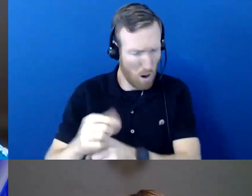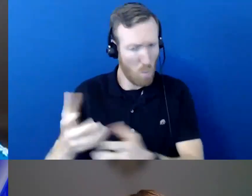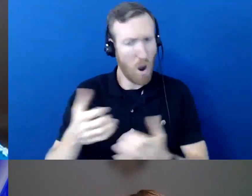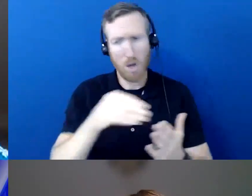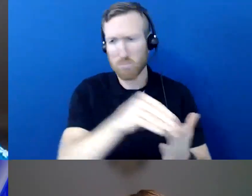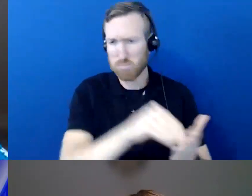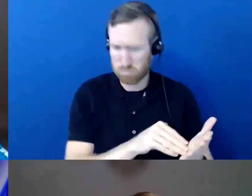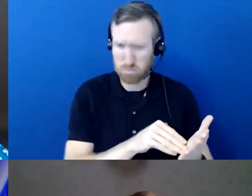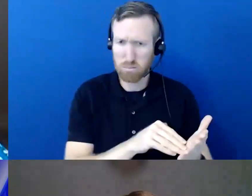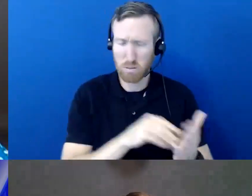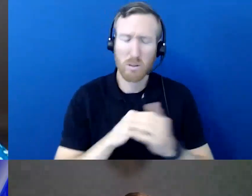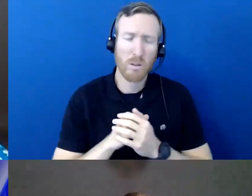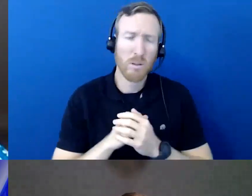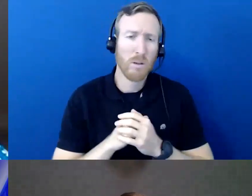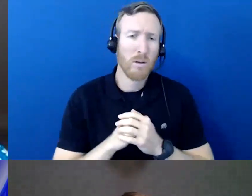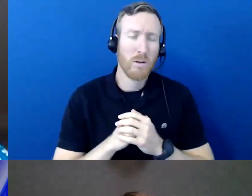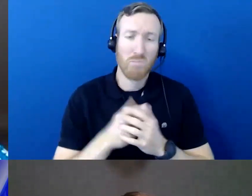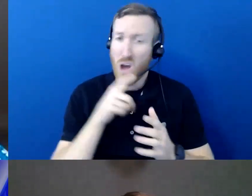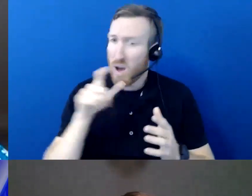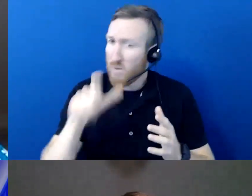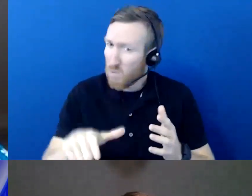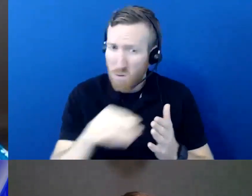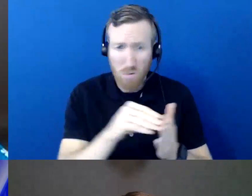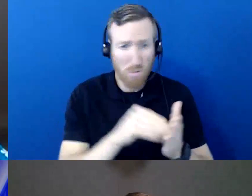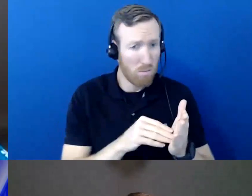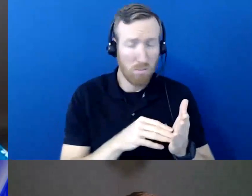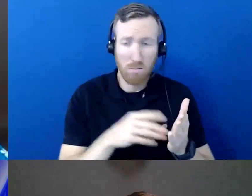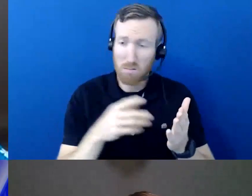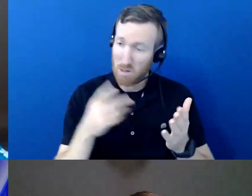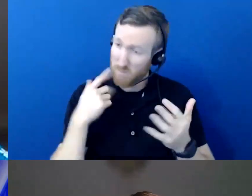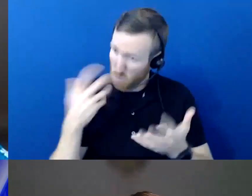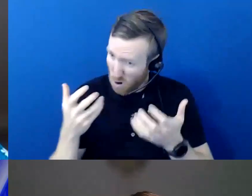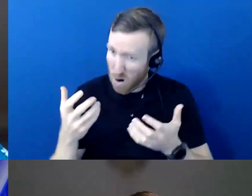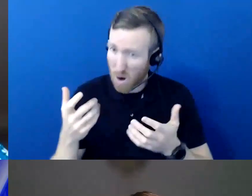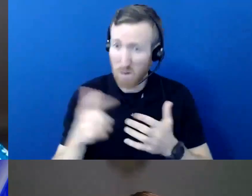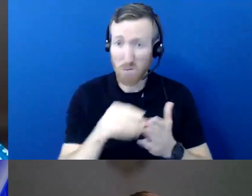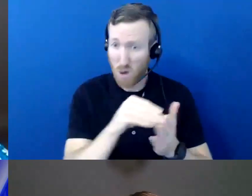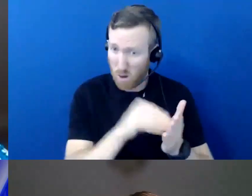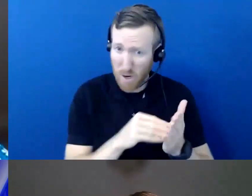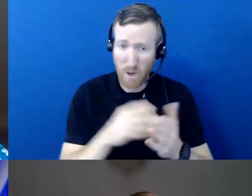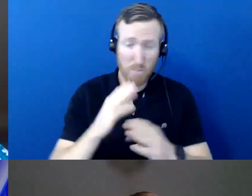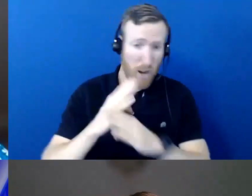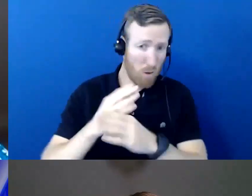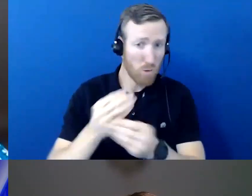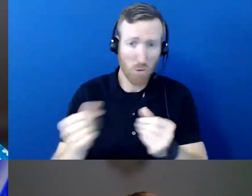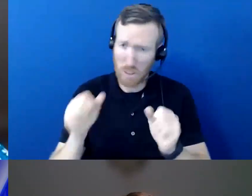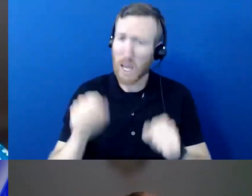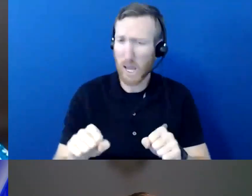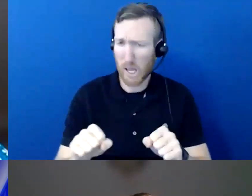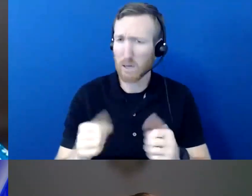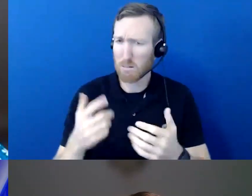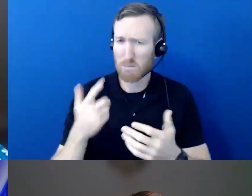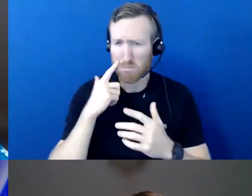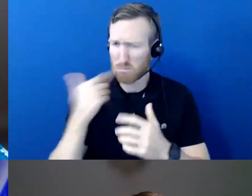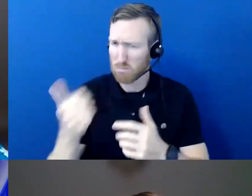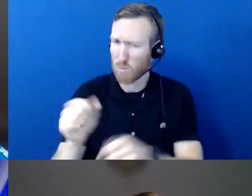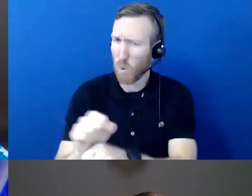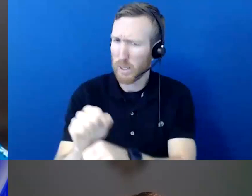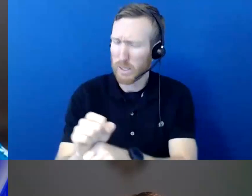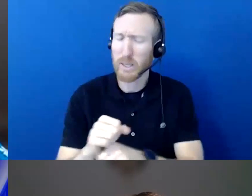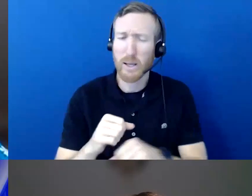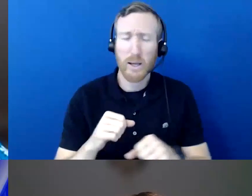on their part to document their barriers and solutions. It also is, you